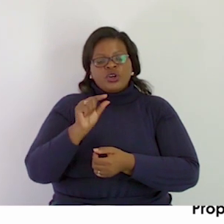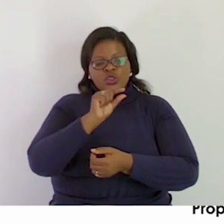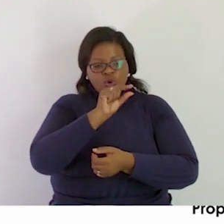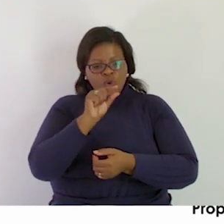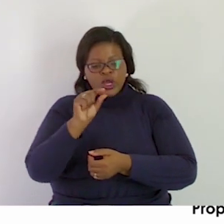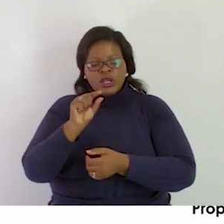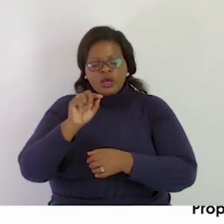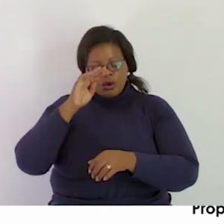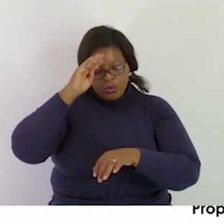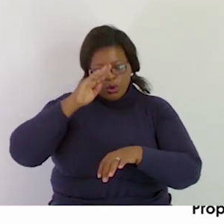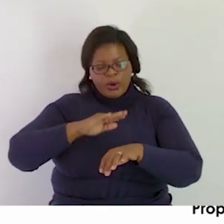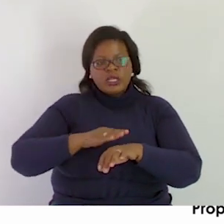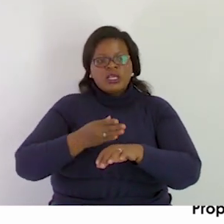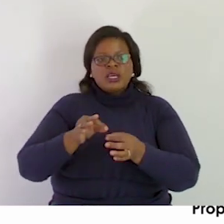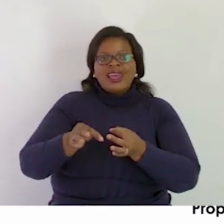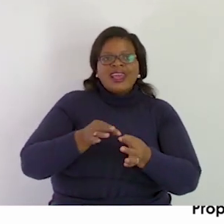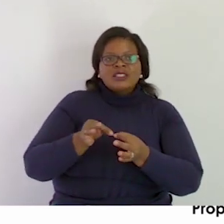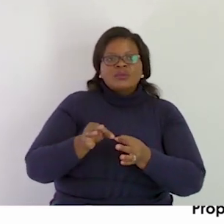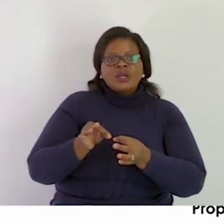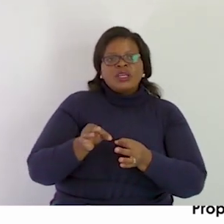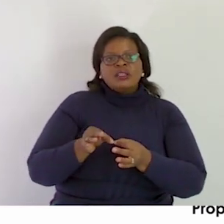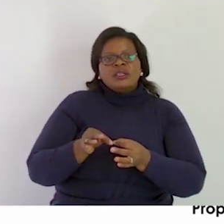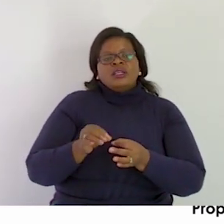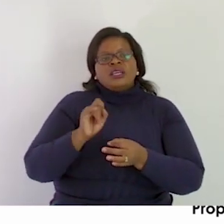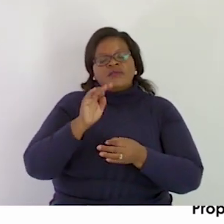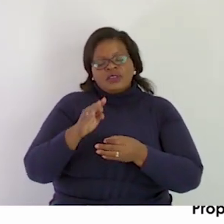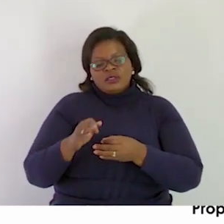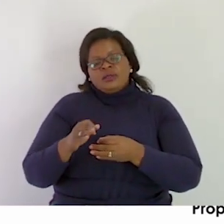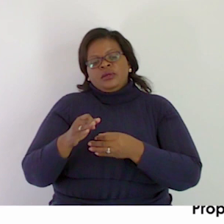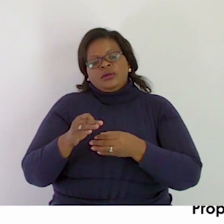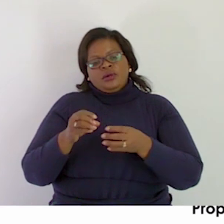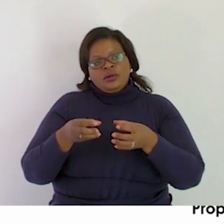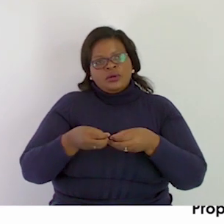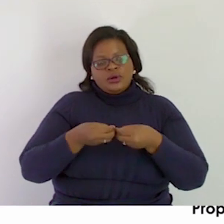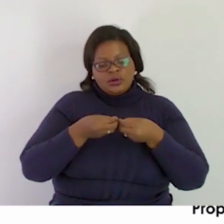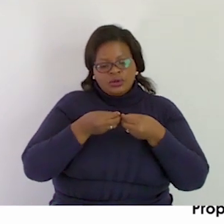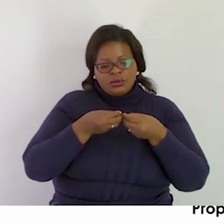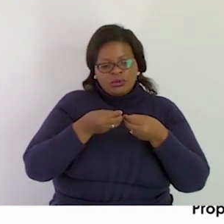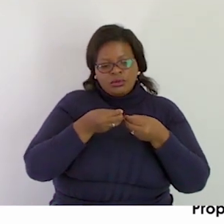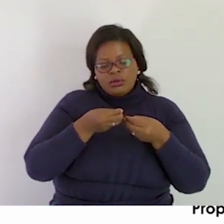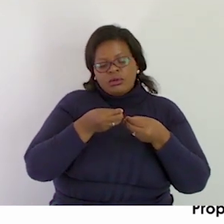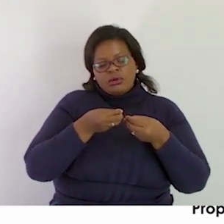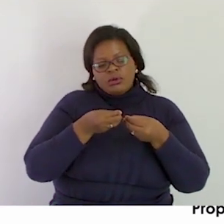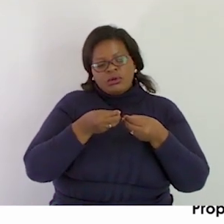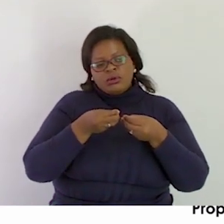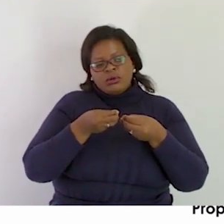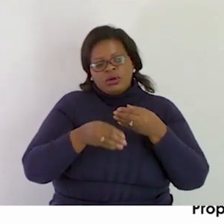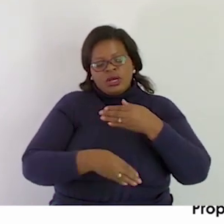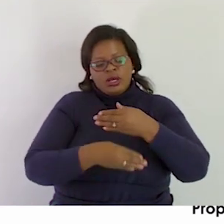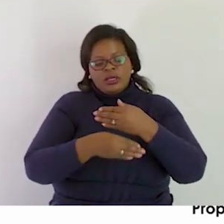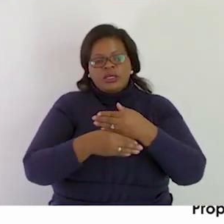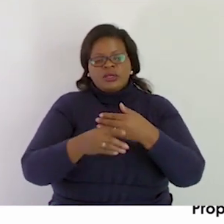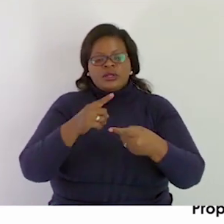which property. If it's associative, then you have to do it. You have to write it associative property. Or if